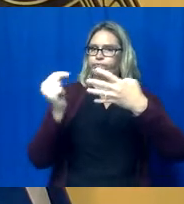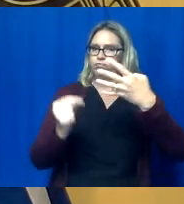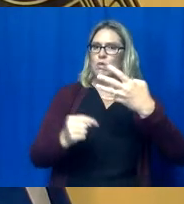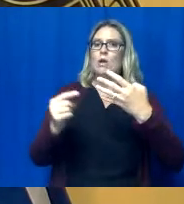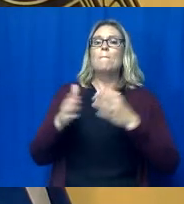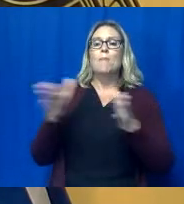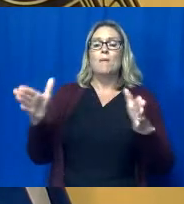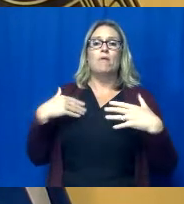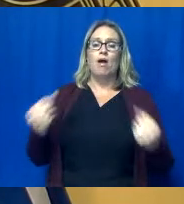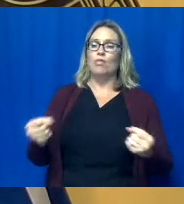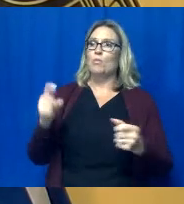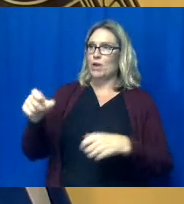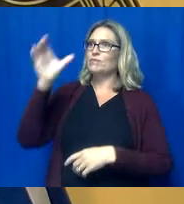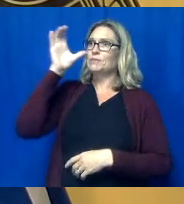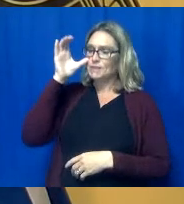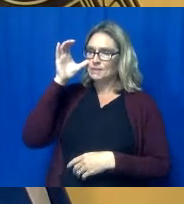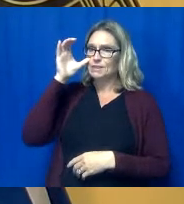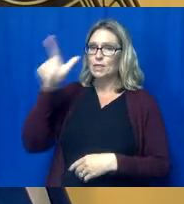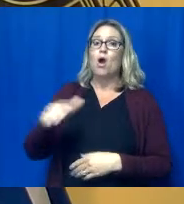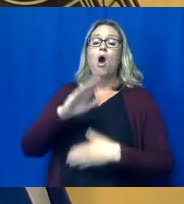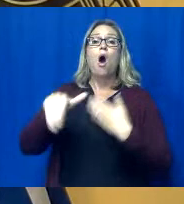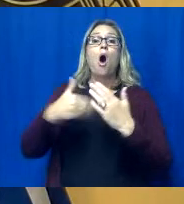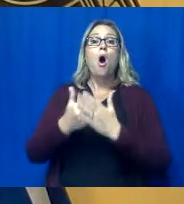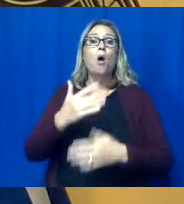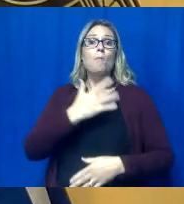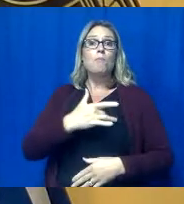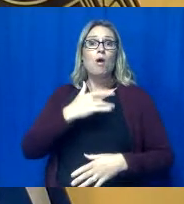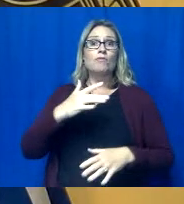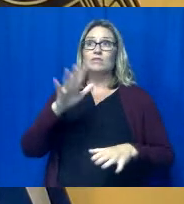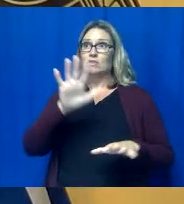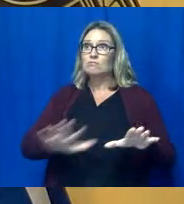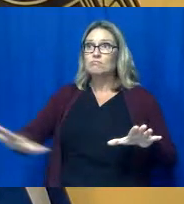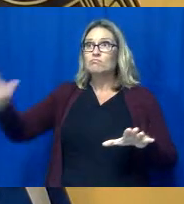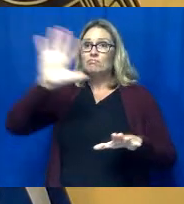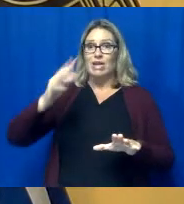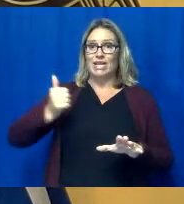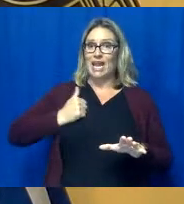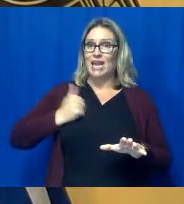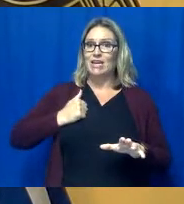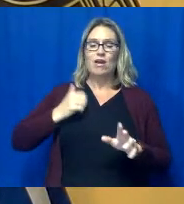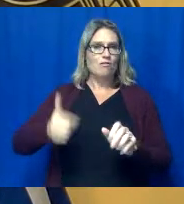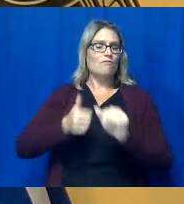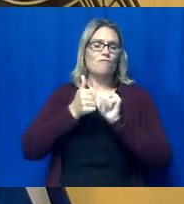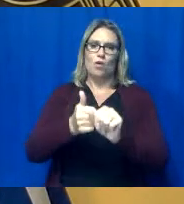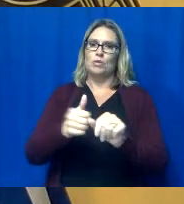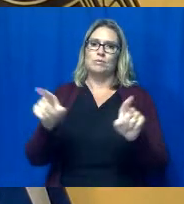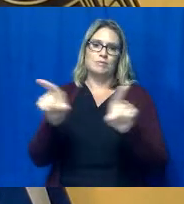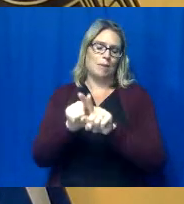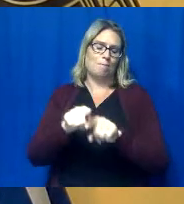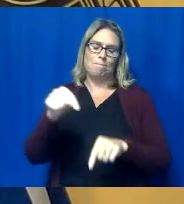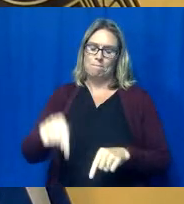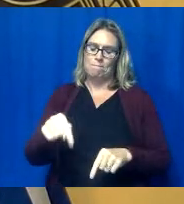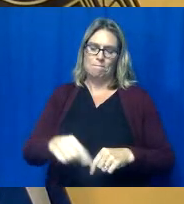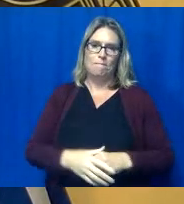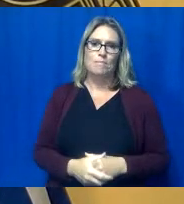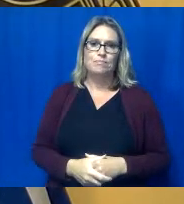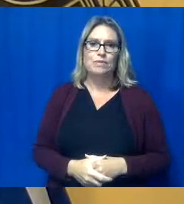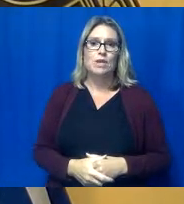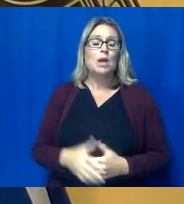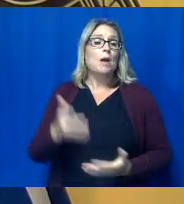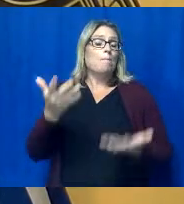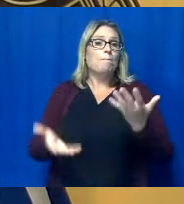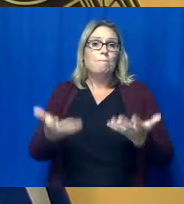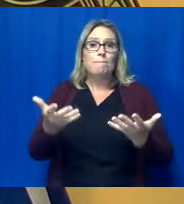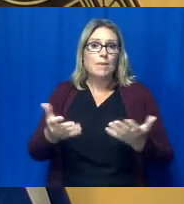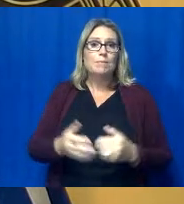guidelines. Every province in Canada is currently drafting and applying these public health measures, and these measures may include any number